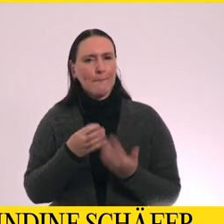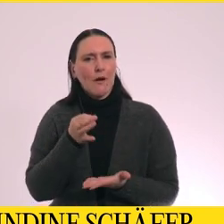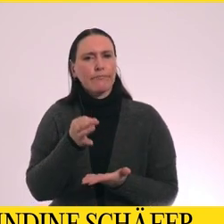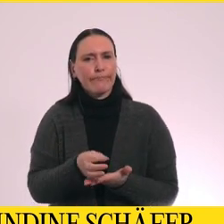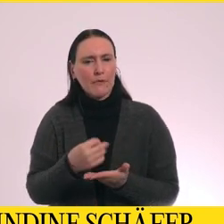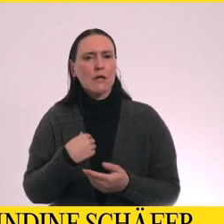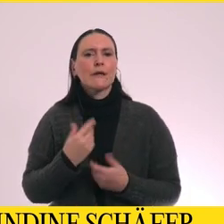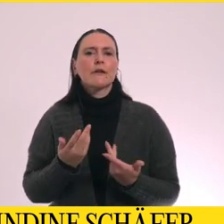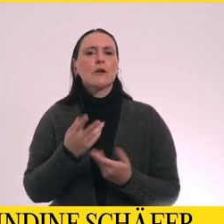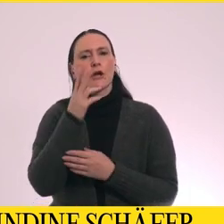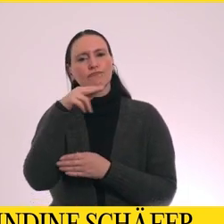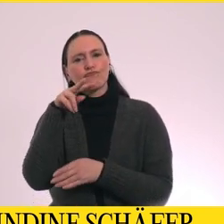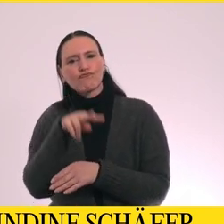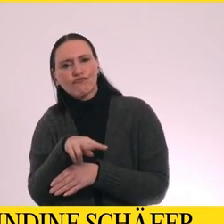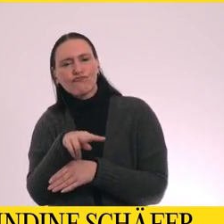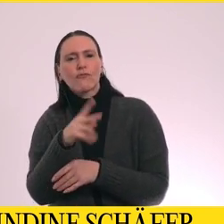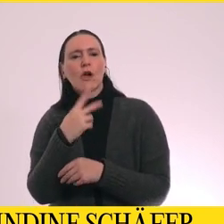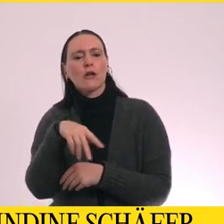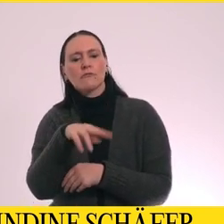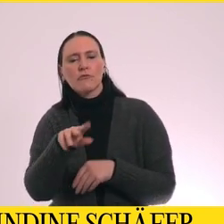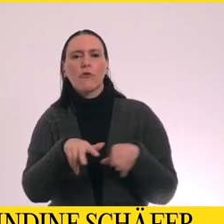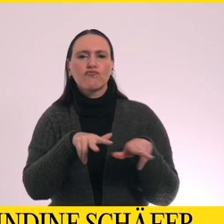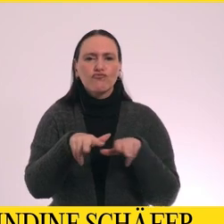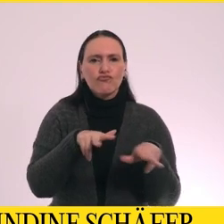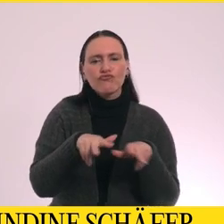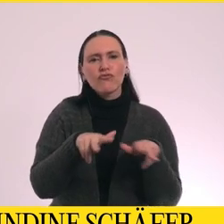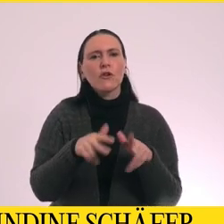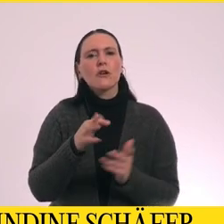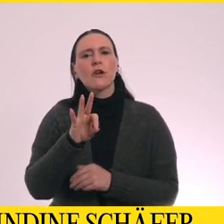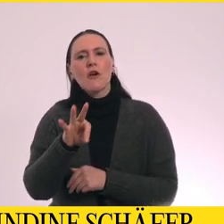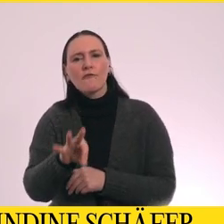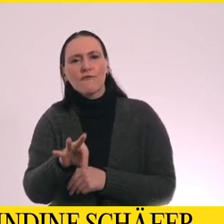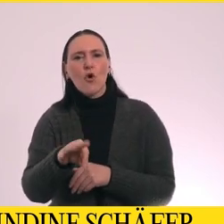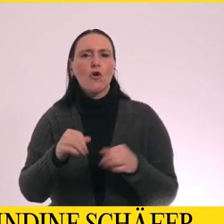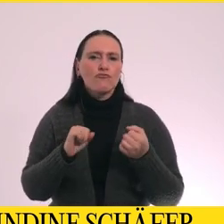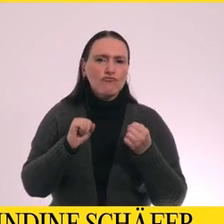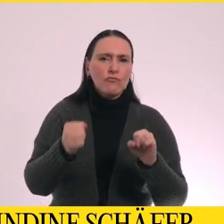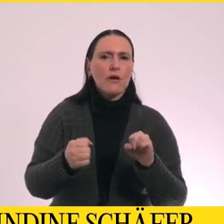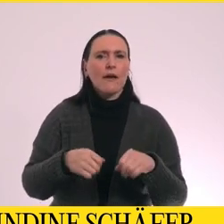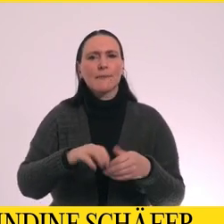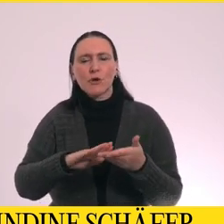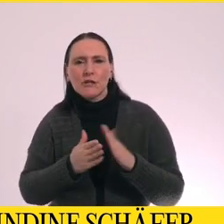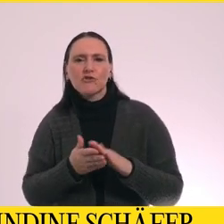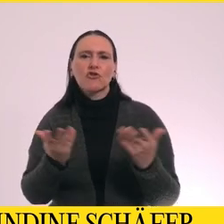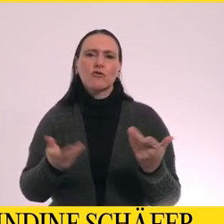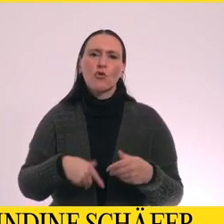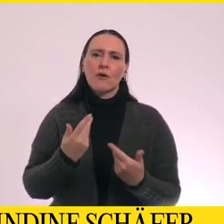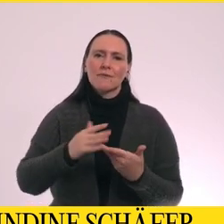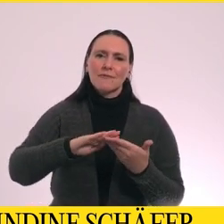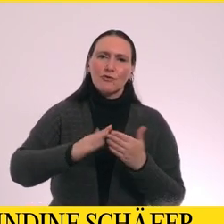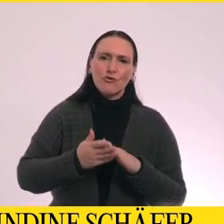especially focused on socially engaged art practices, which build relationships and spaces together